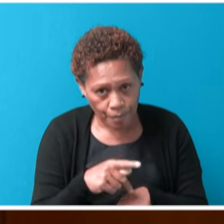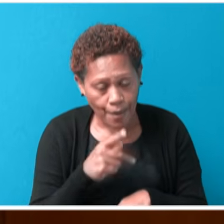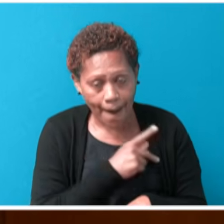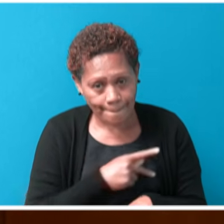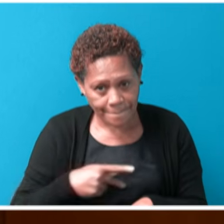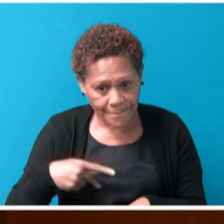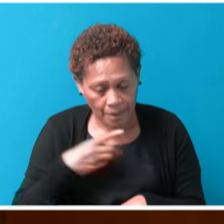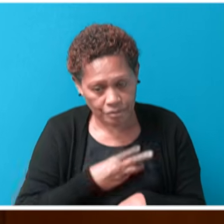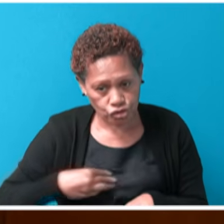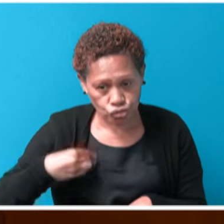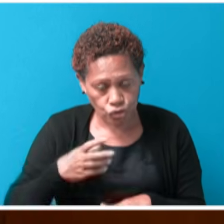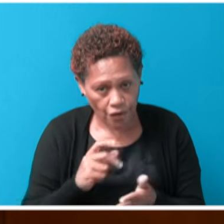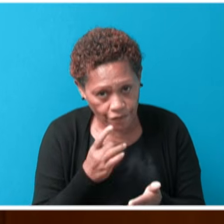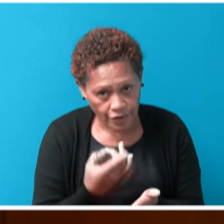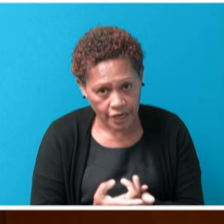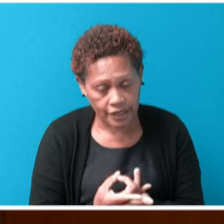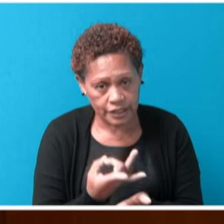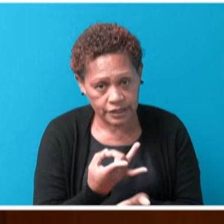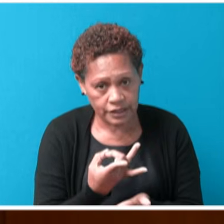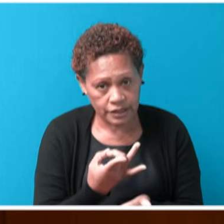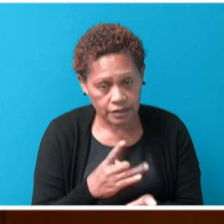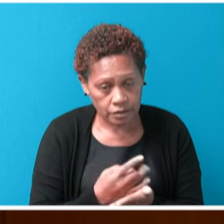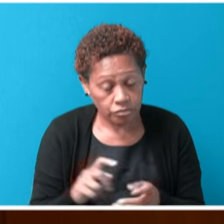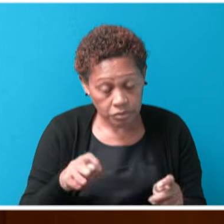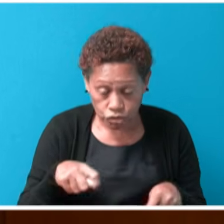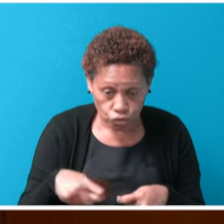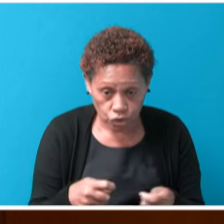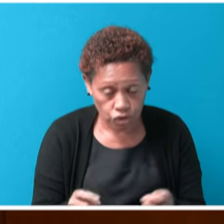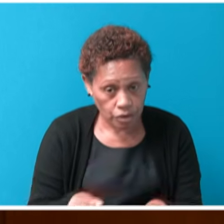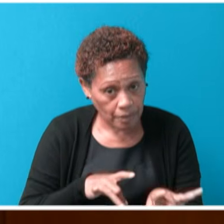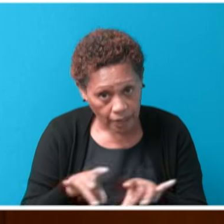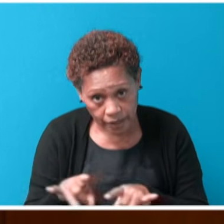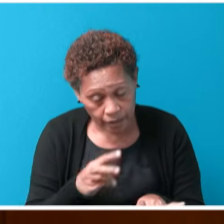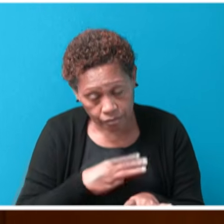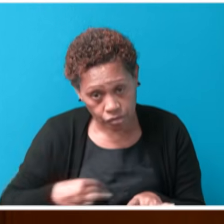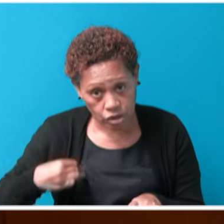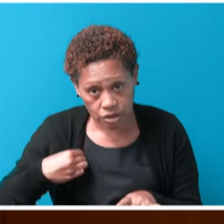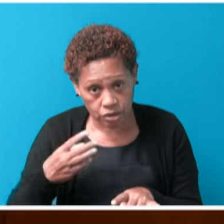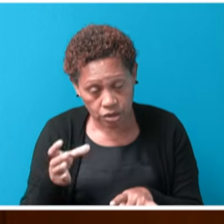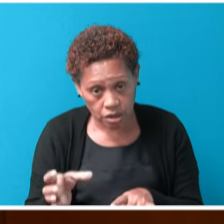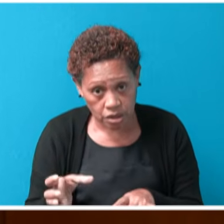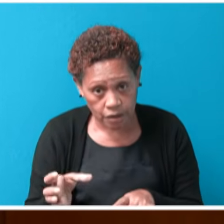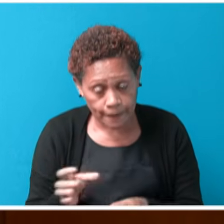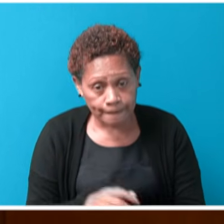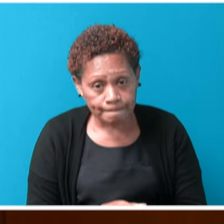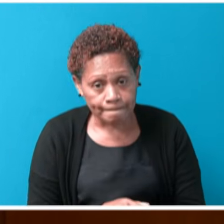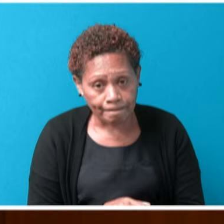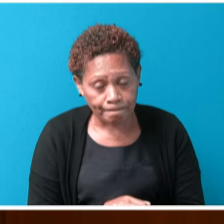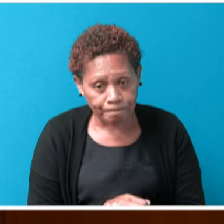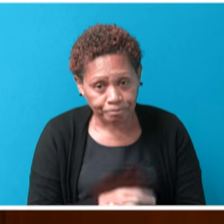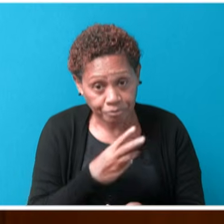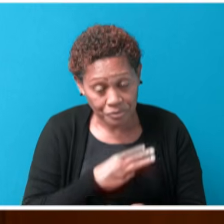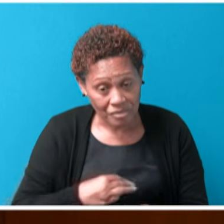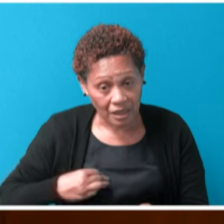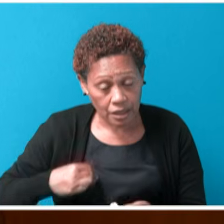Ministry of Finance, the Ministry of Strategic Planning and National Development and Statistics, the Ministry of the